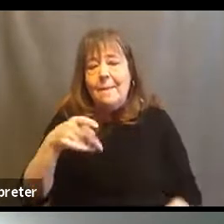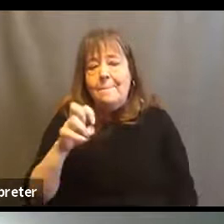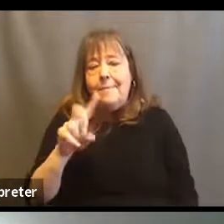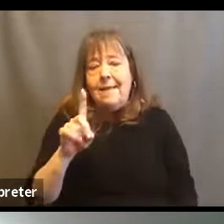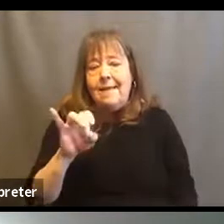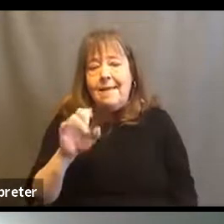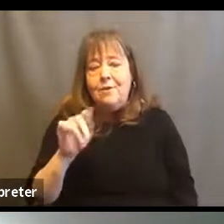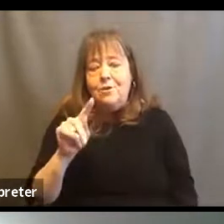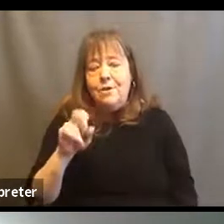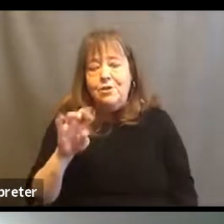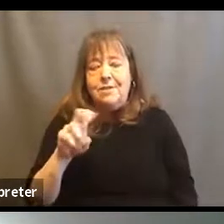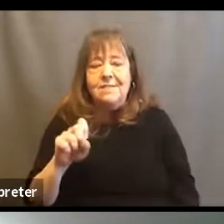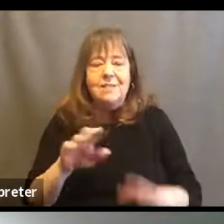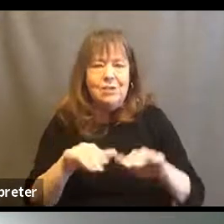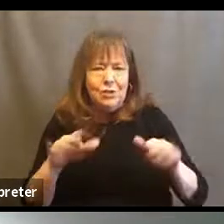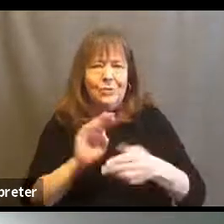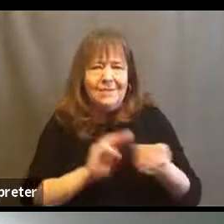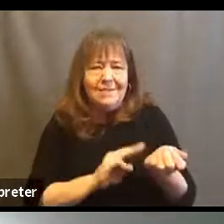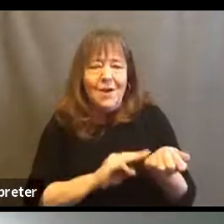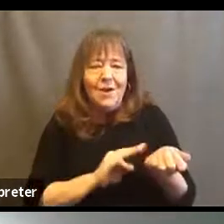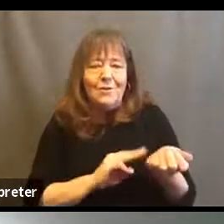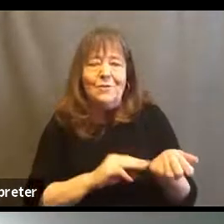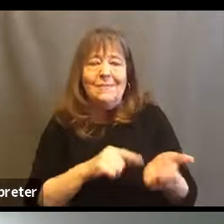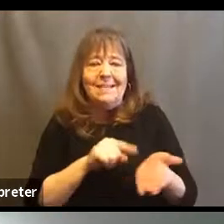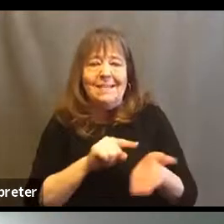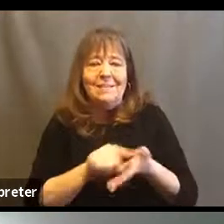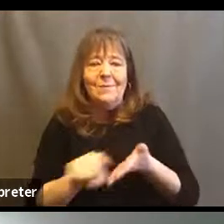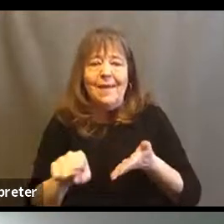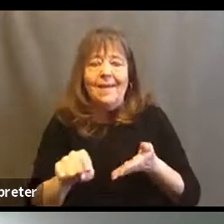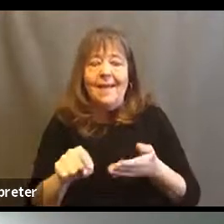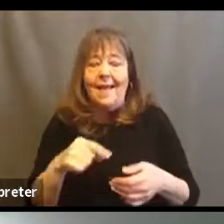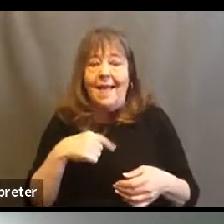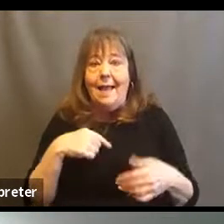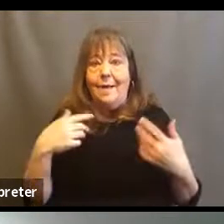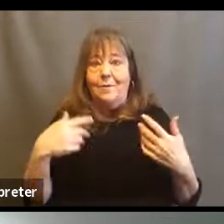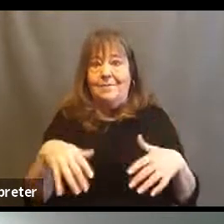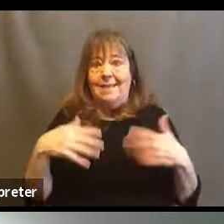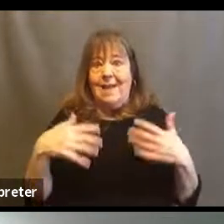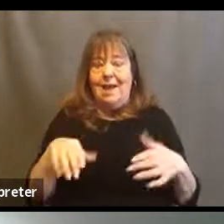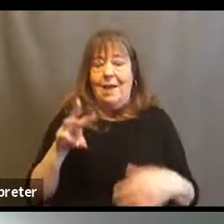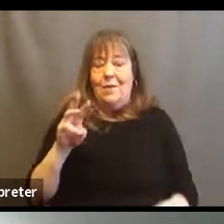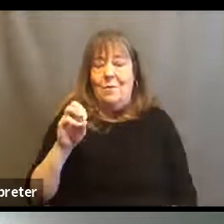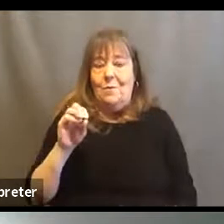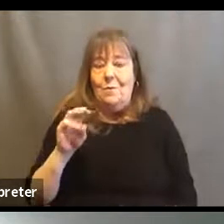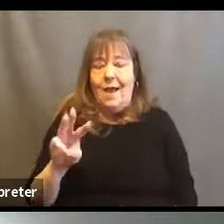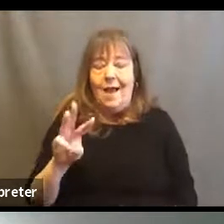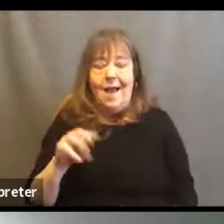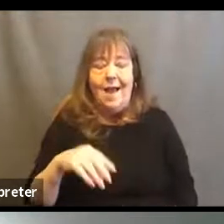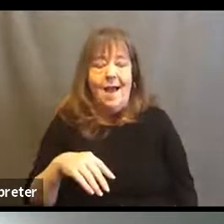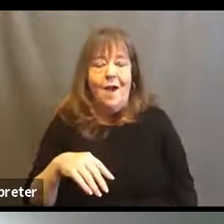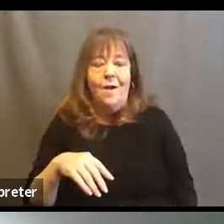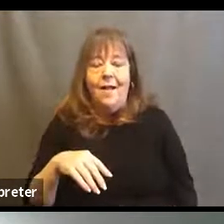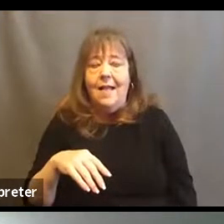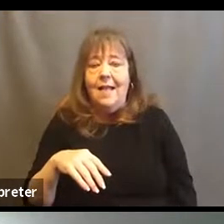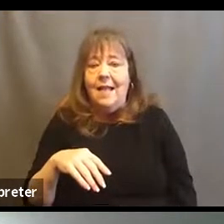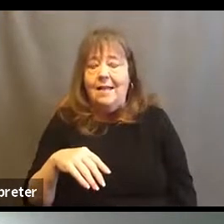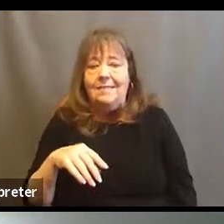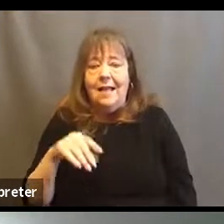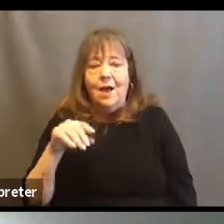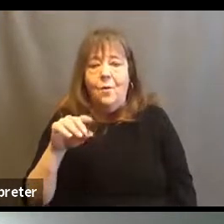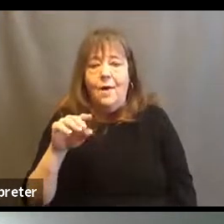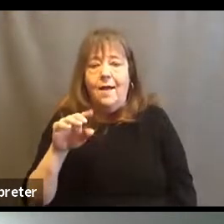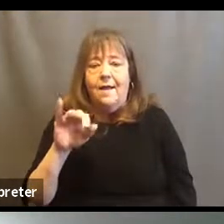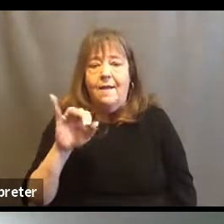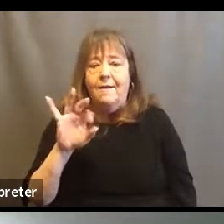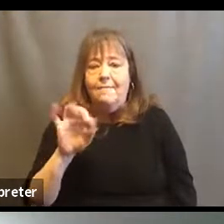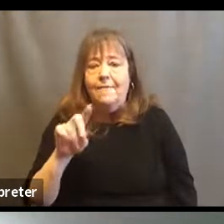today, or this week, I should say, and they were remarking about how the dramatic reduction in influenza